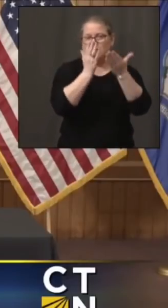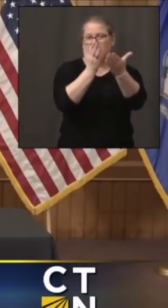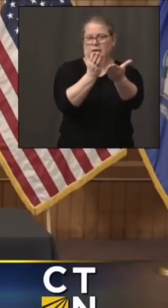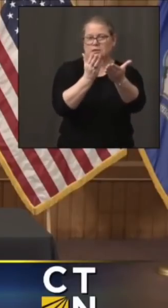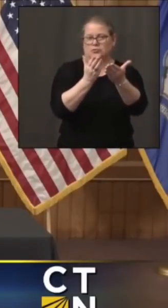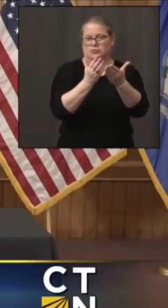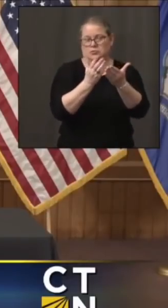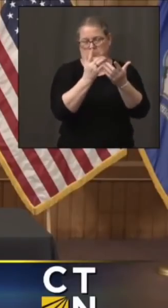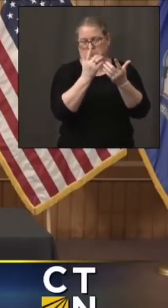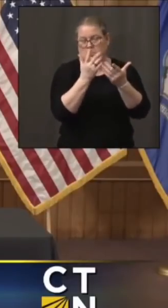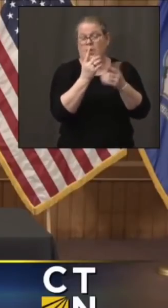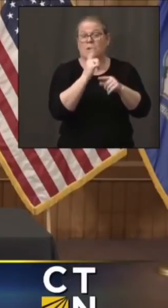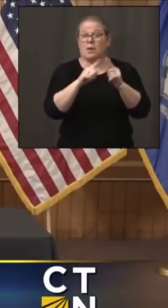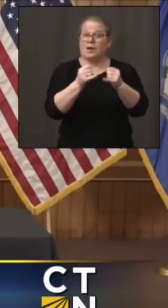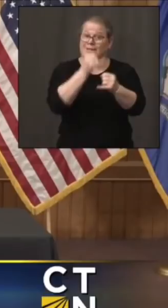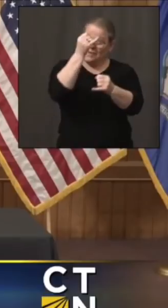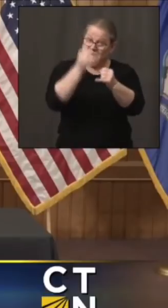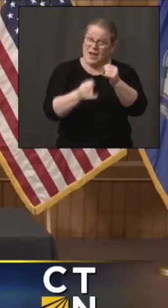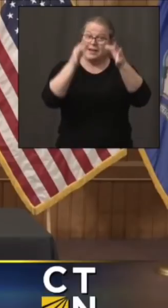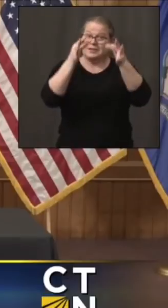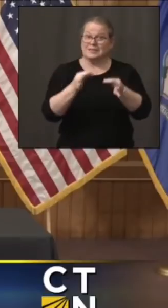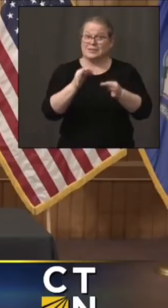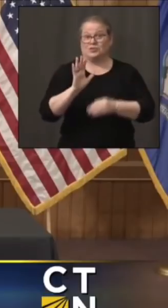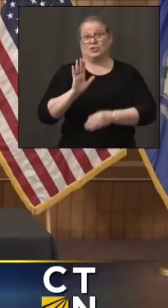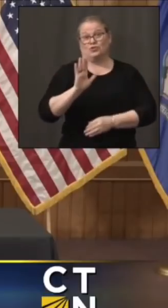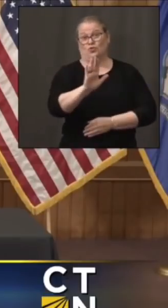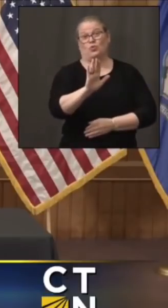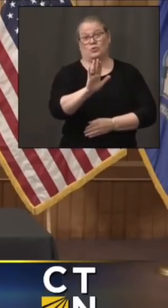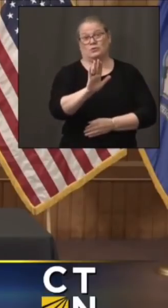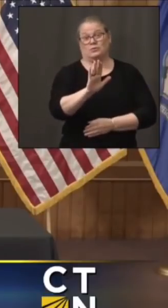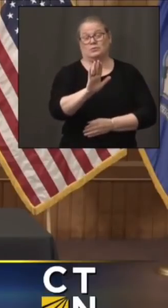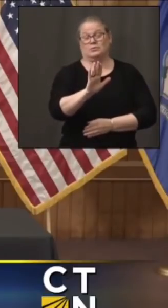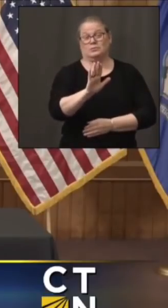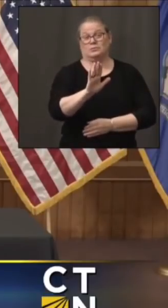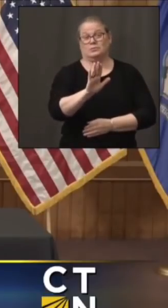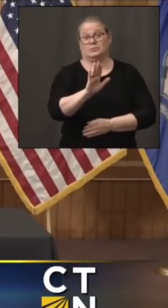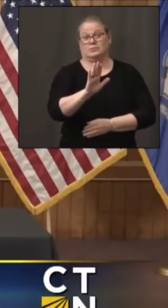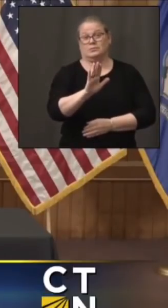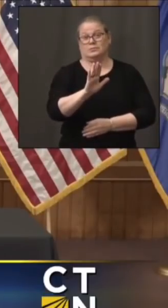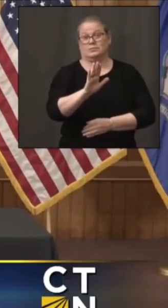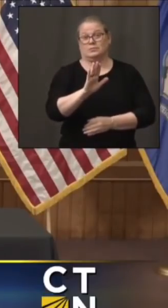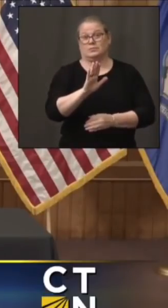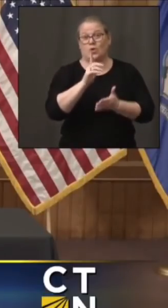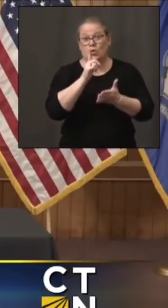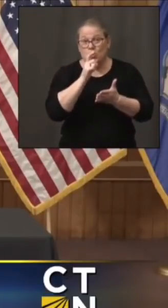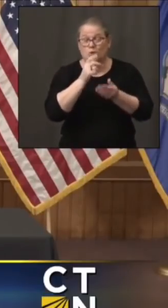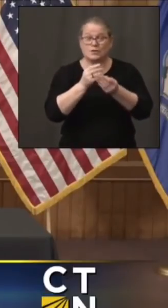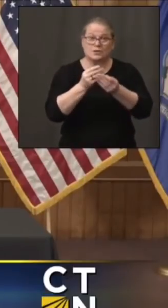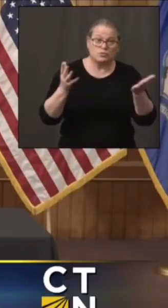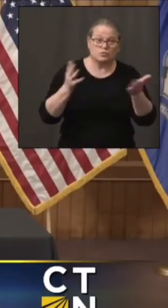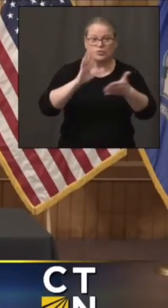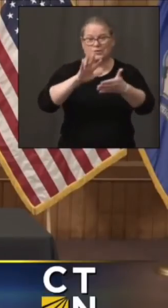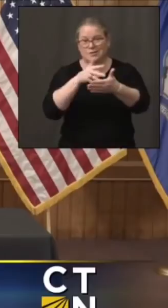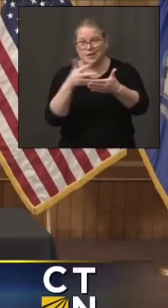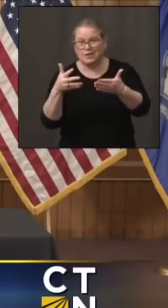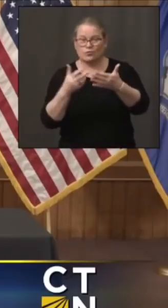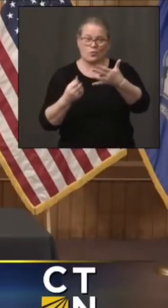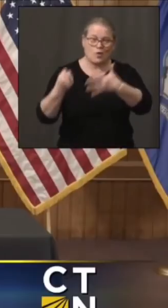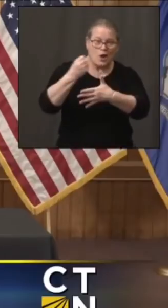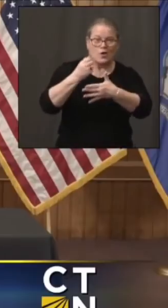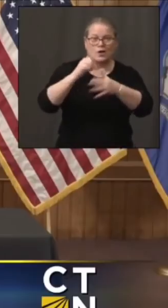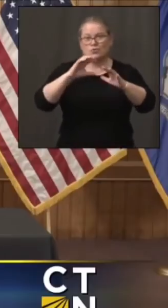who's going to have to make the final decision on the distribution schedule and distribution